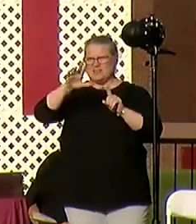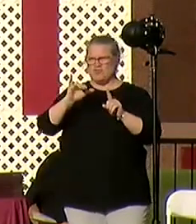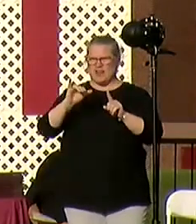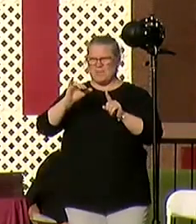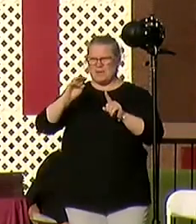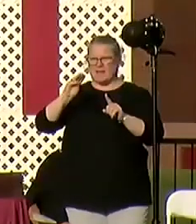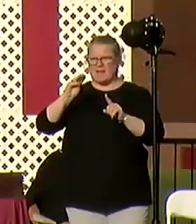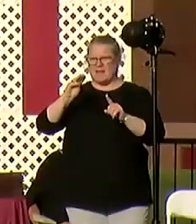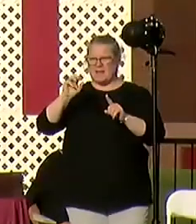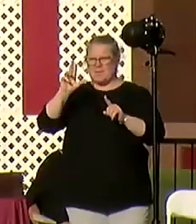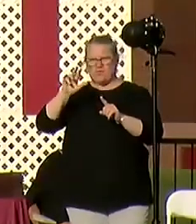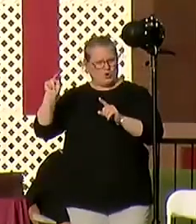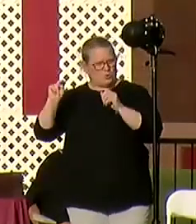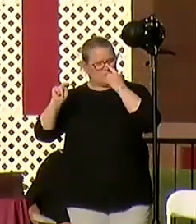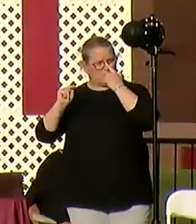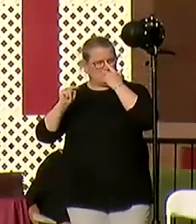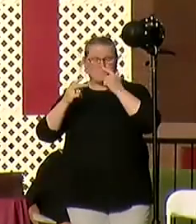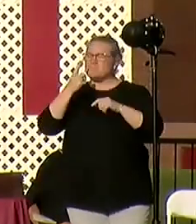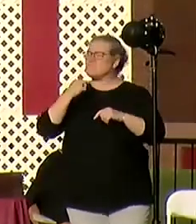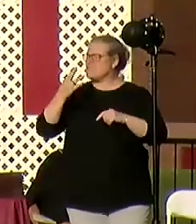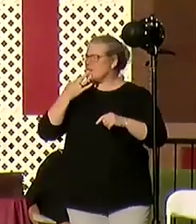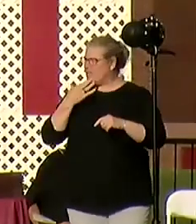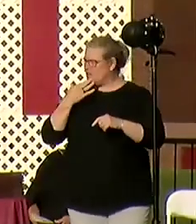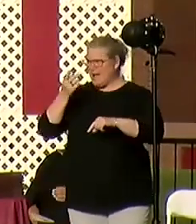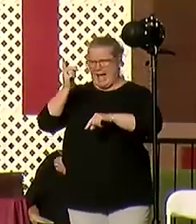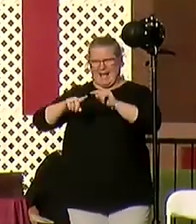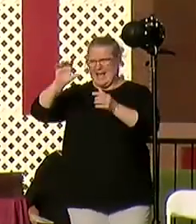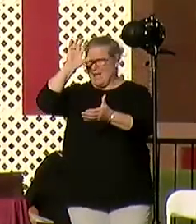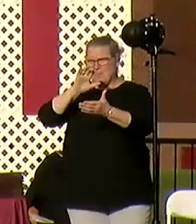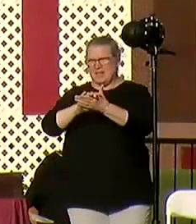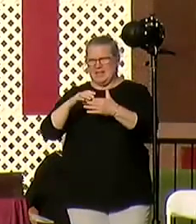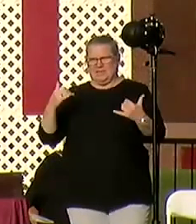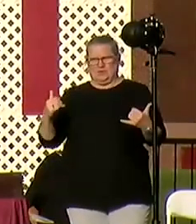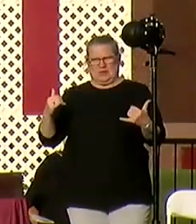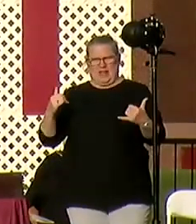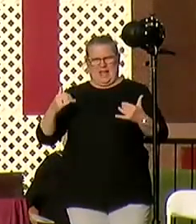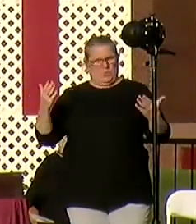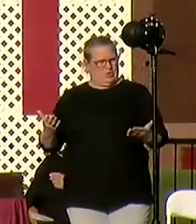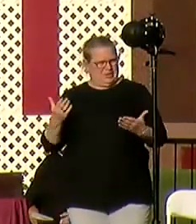I truly cannot believe we made it to this day.